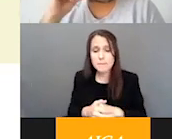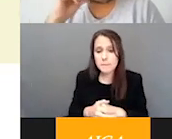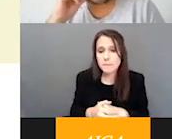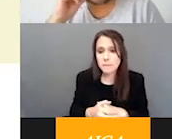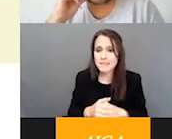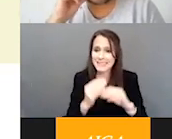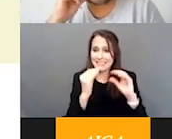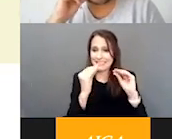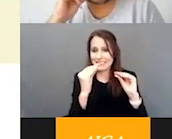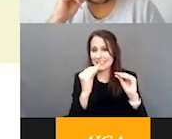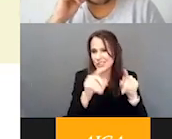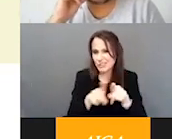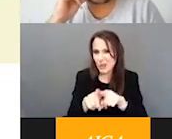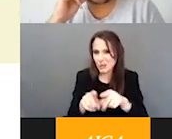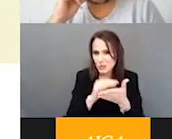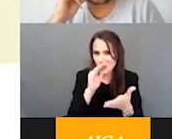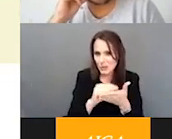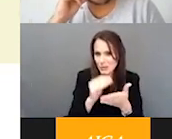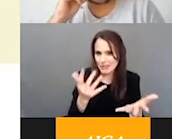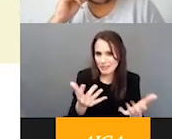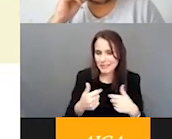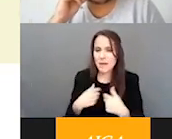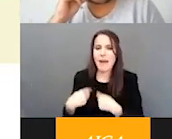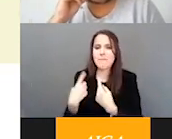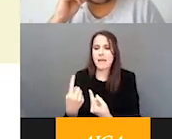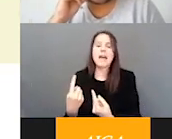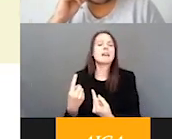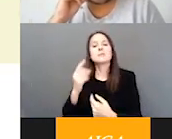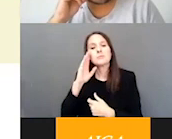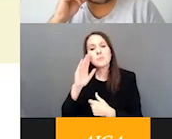Teaching is also learning, and I've been, you know,